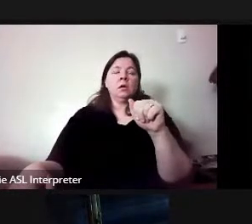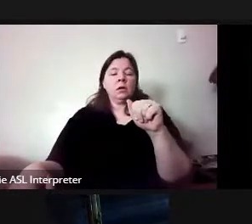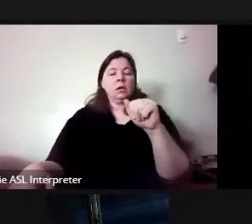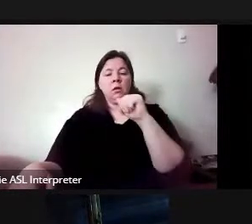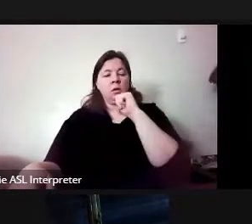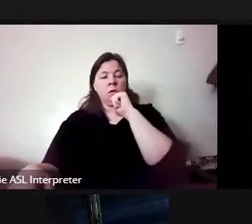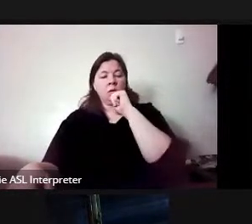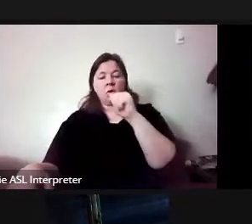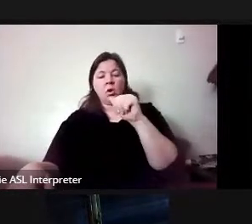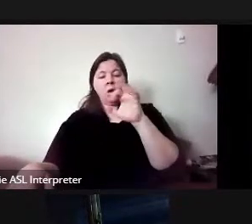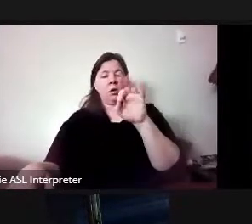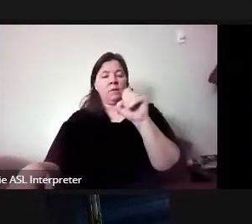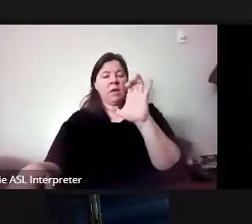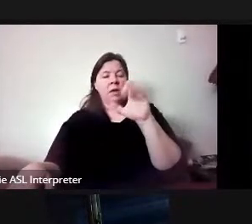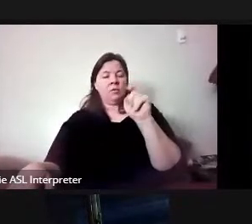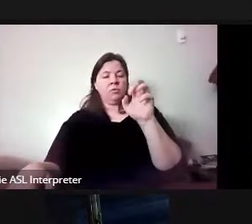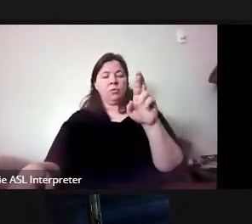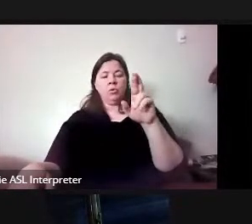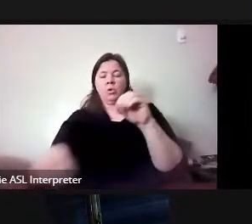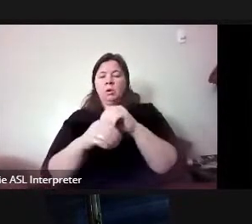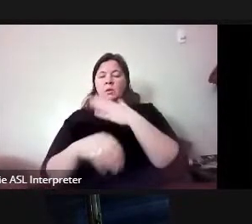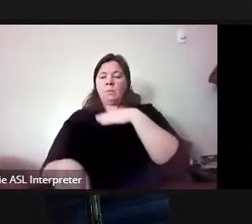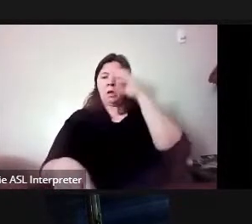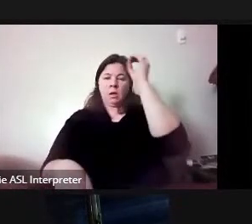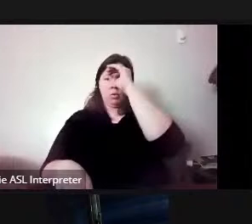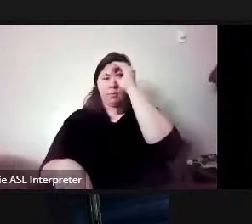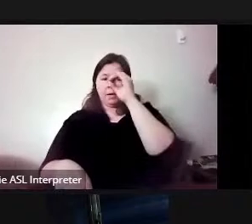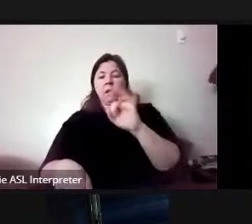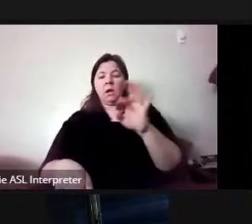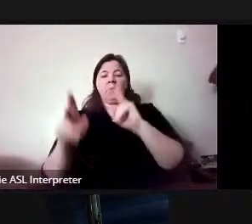my opinion, of people